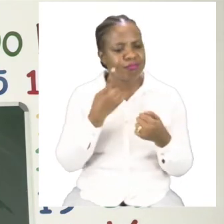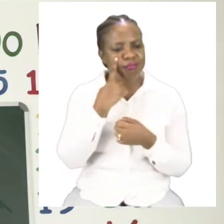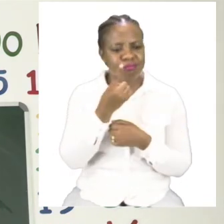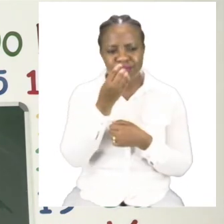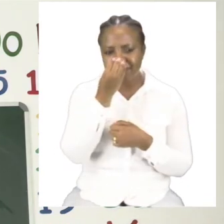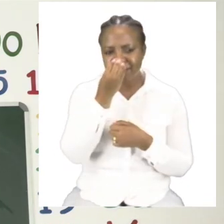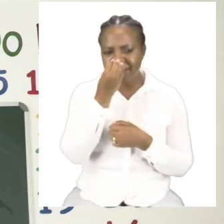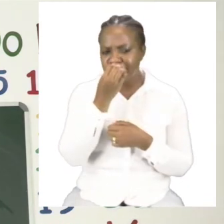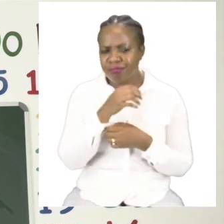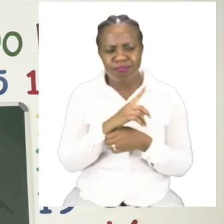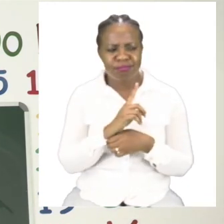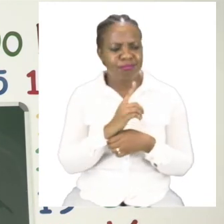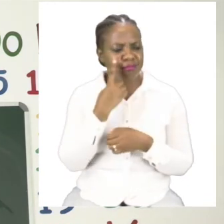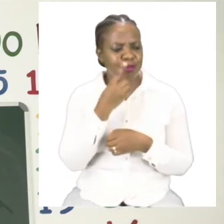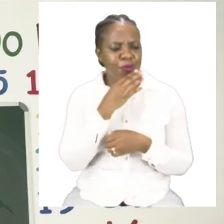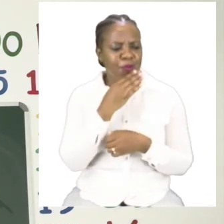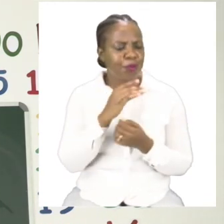would like him to have a sweet today.